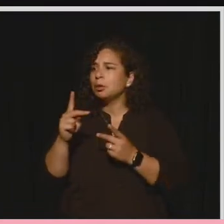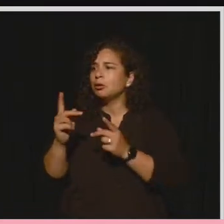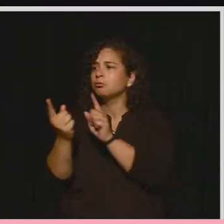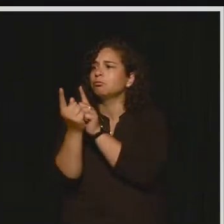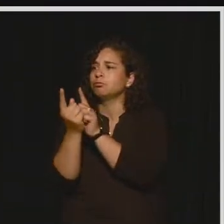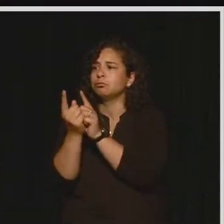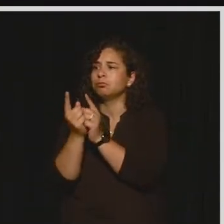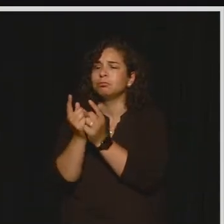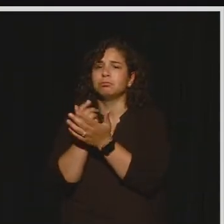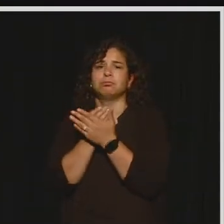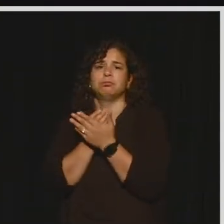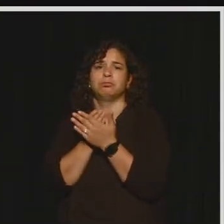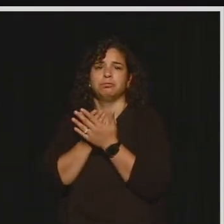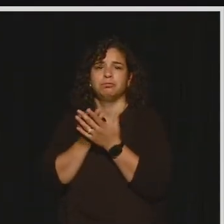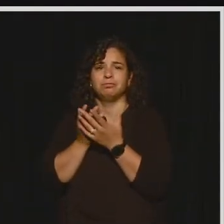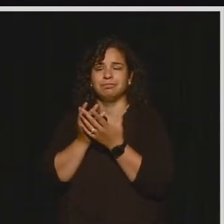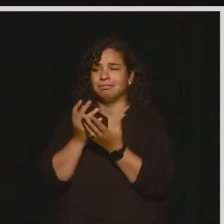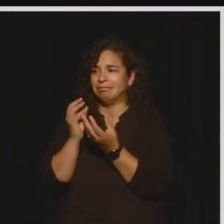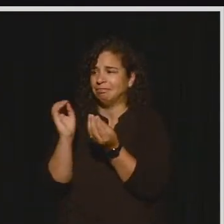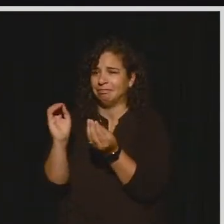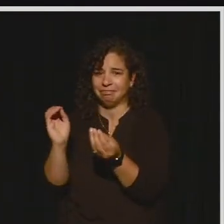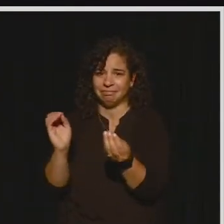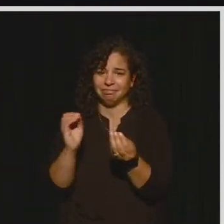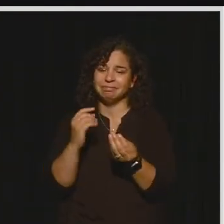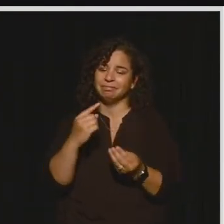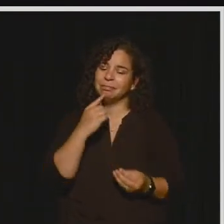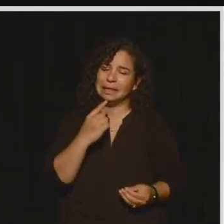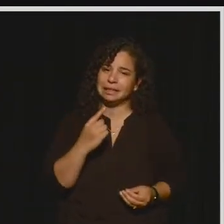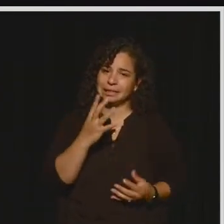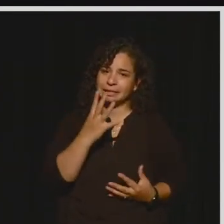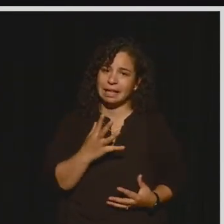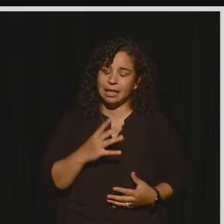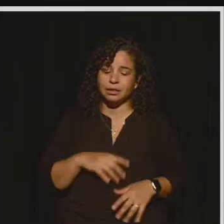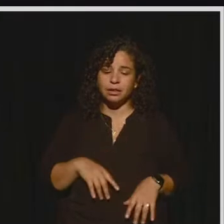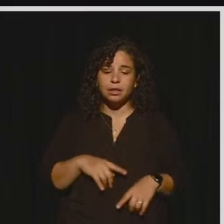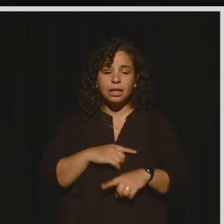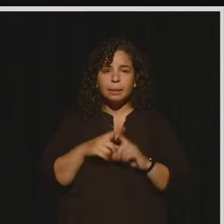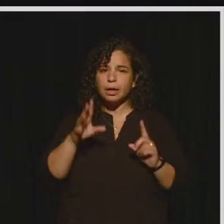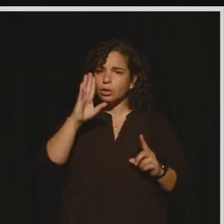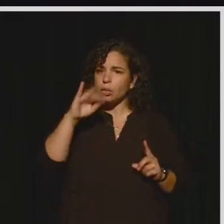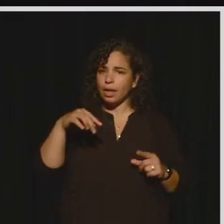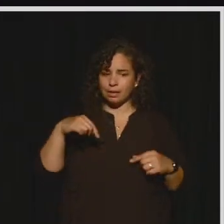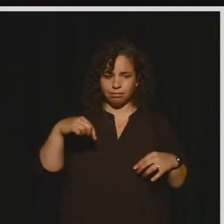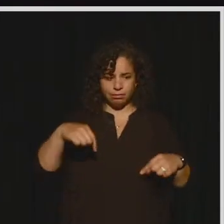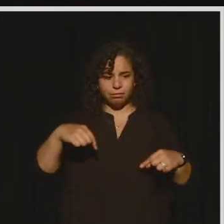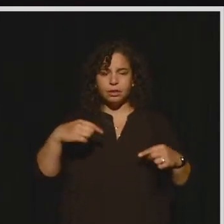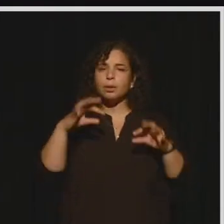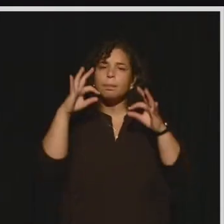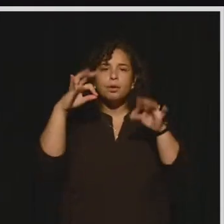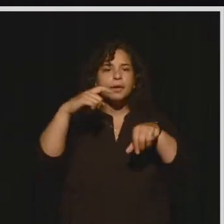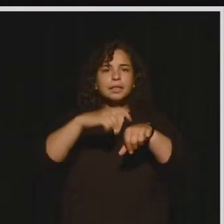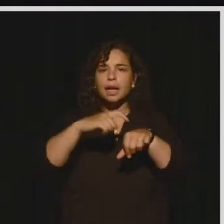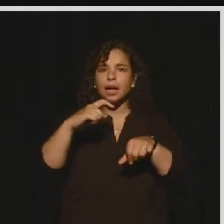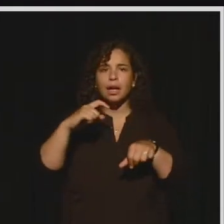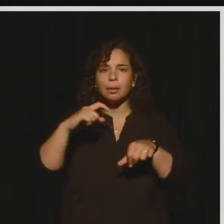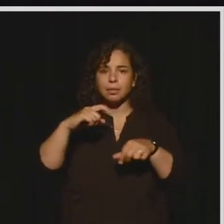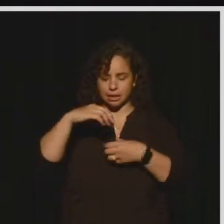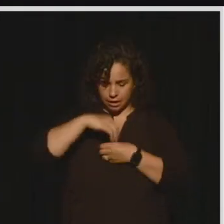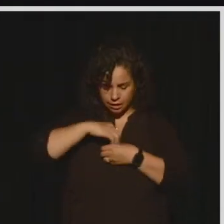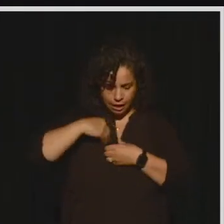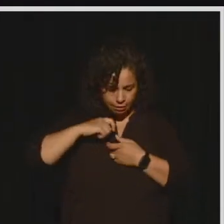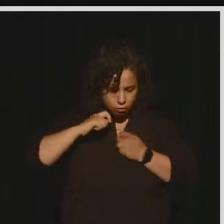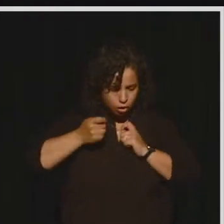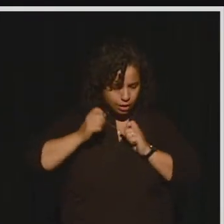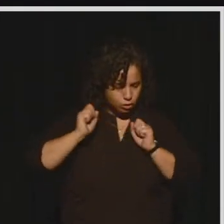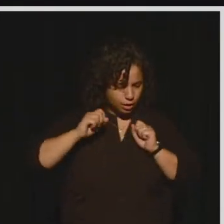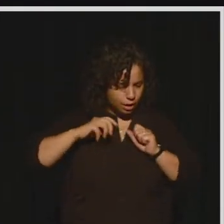pride is within you, change is within you. This is the perfect time for everybody to really acknowledge that and really take